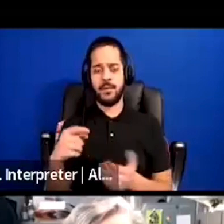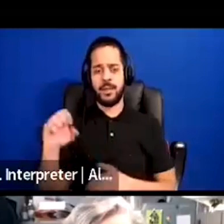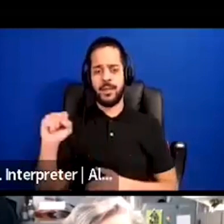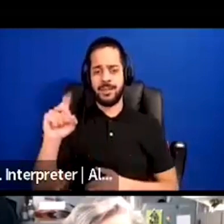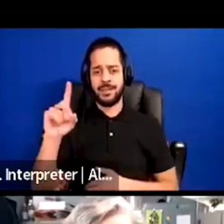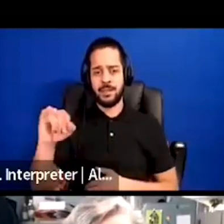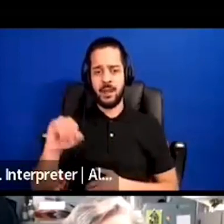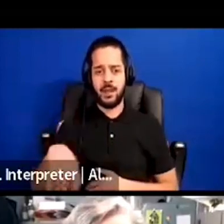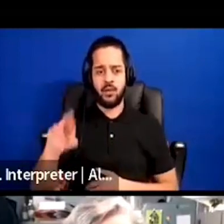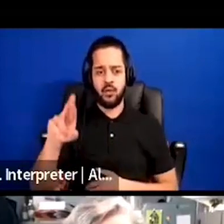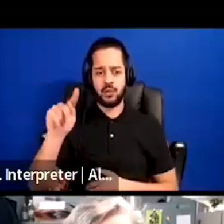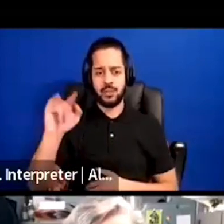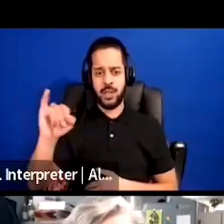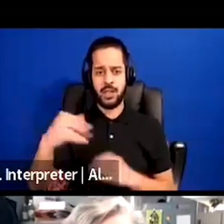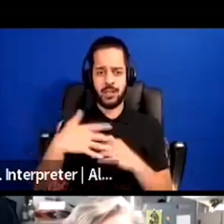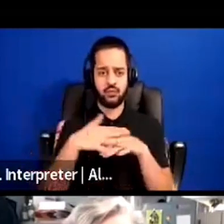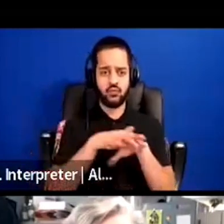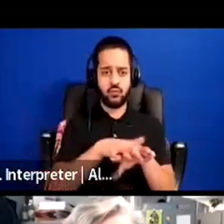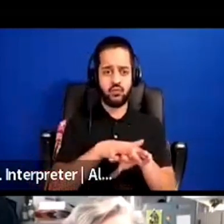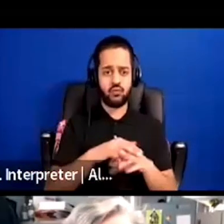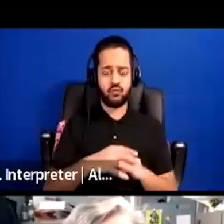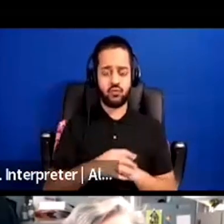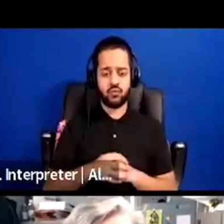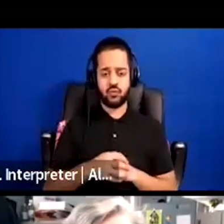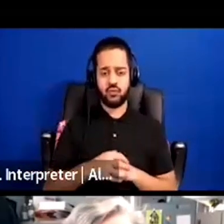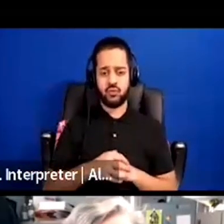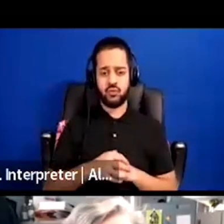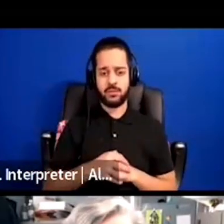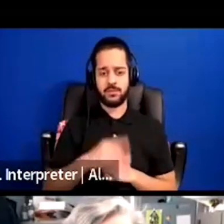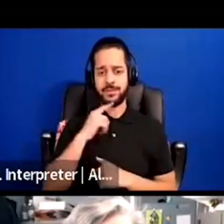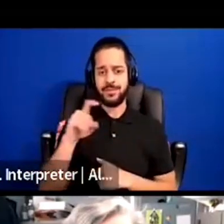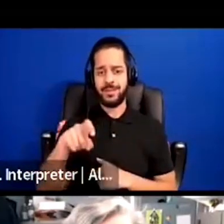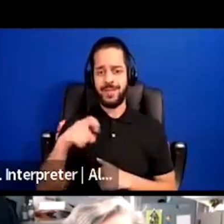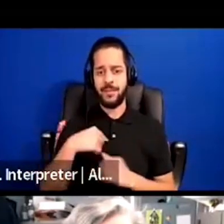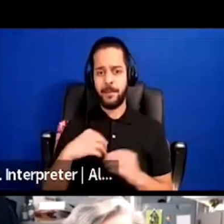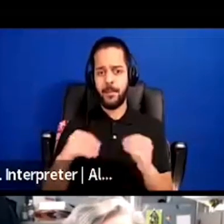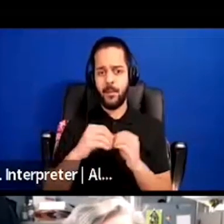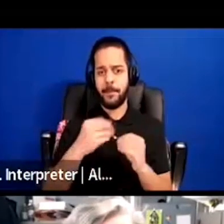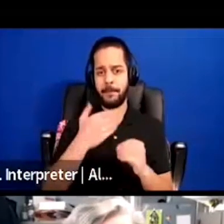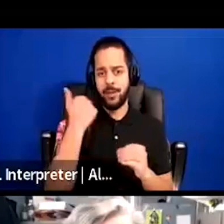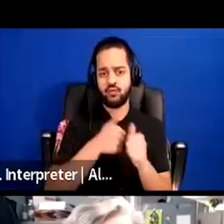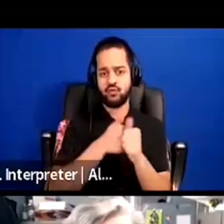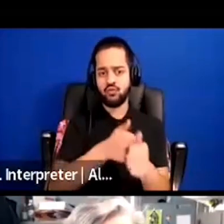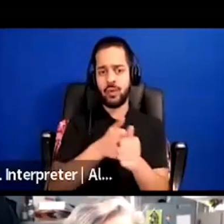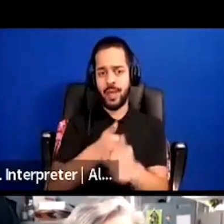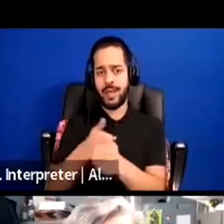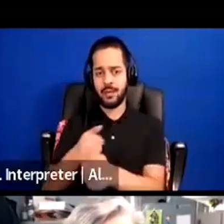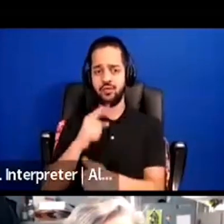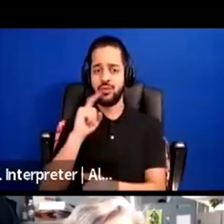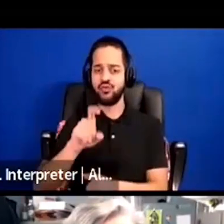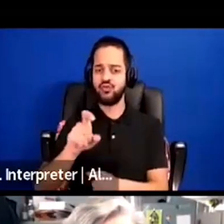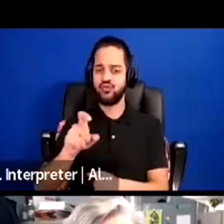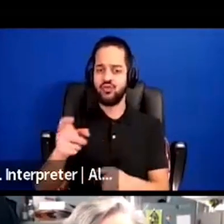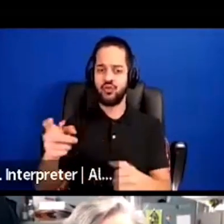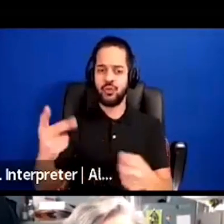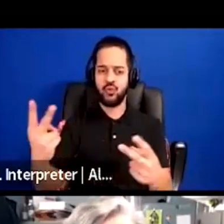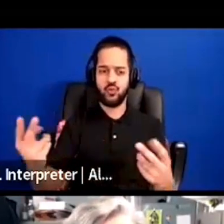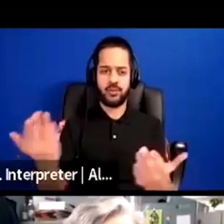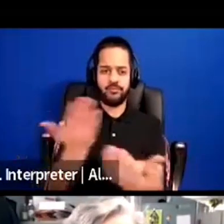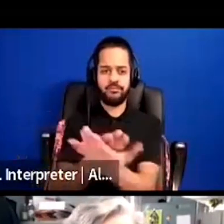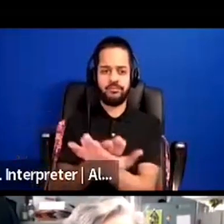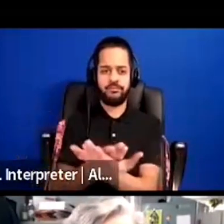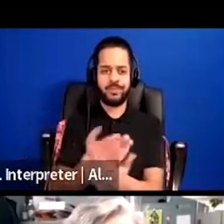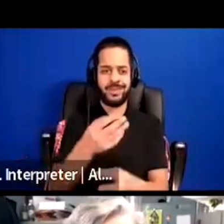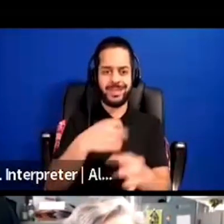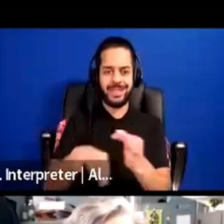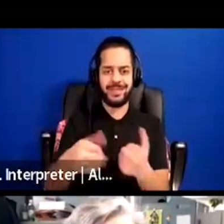SDI and RTI integration, and that there needs to be a better tracking. It should be really tracked together. There shouldn't be separate processes